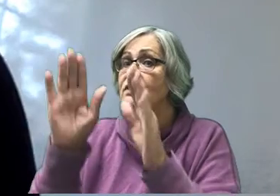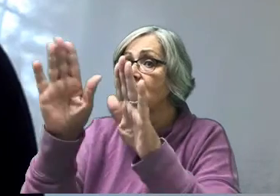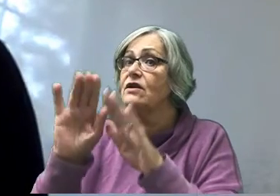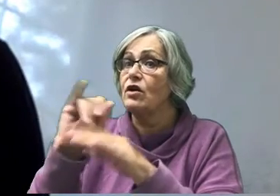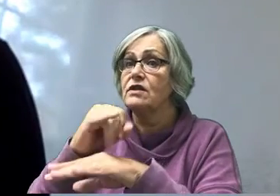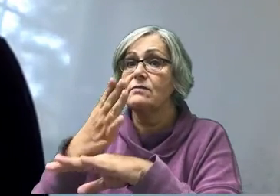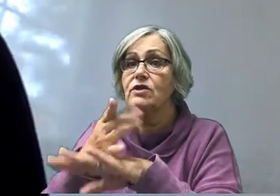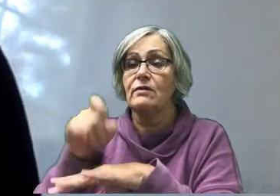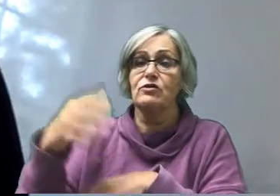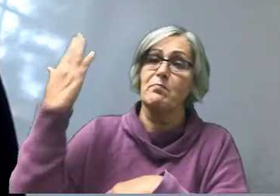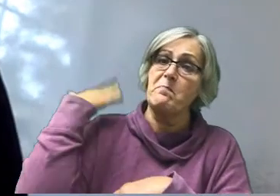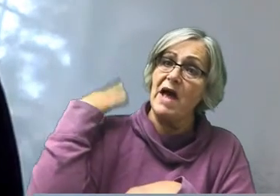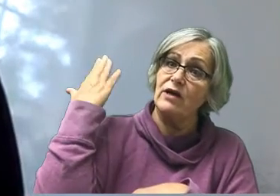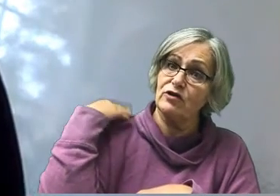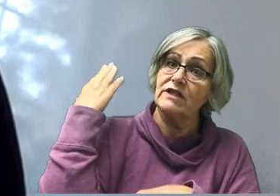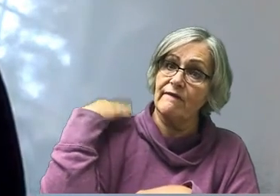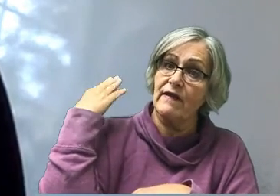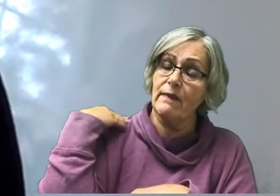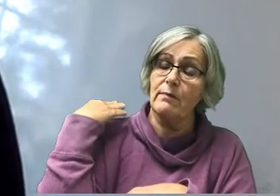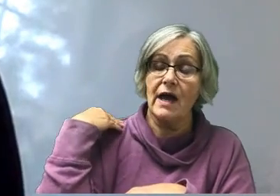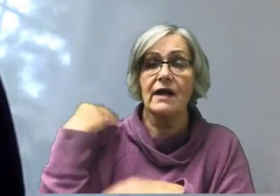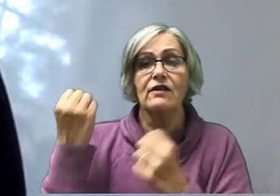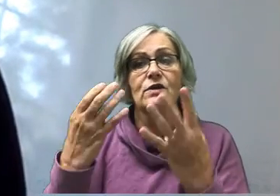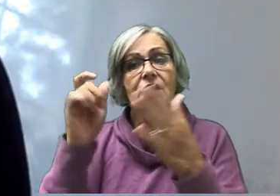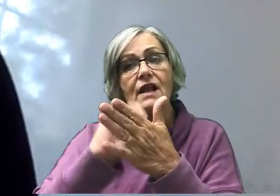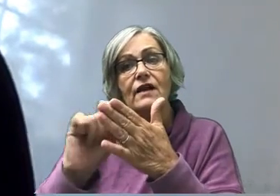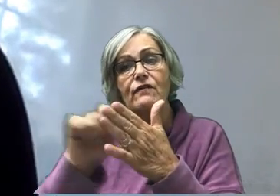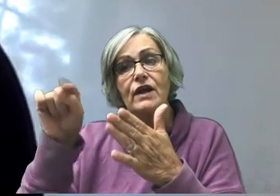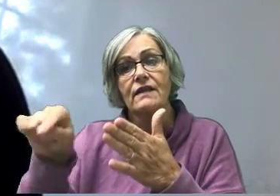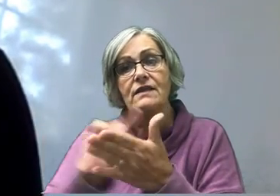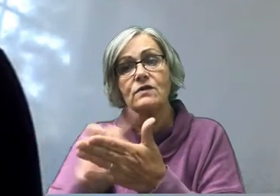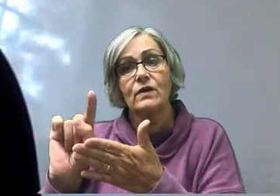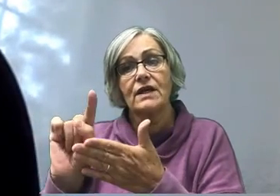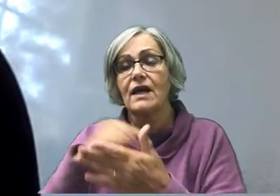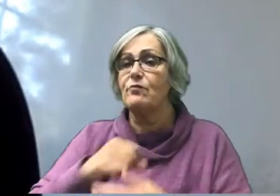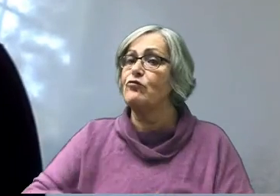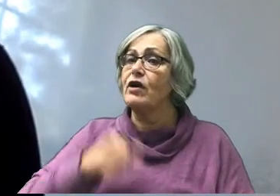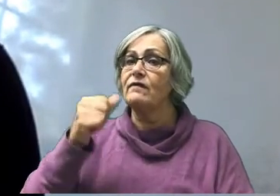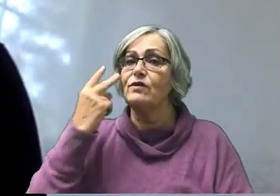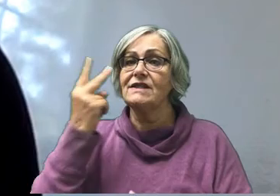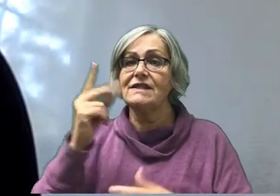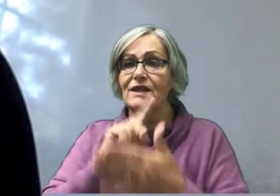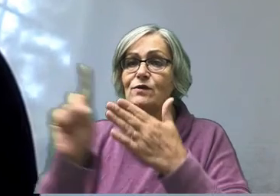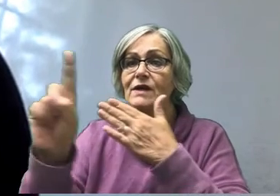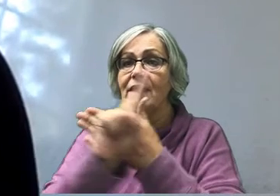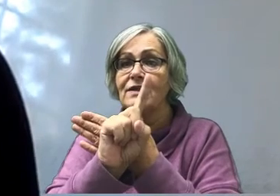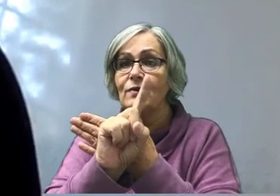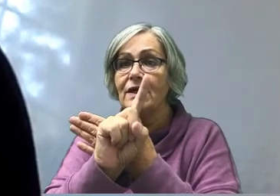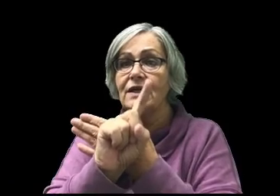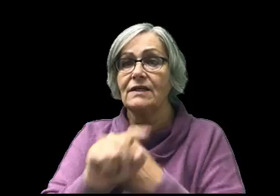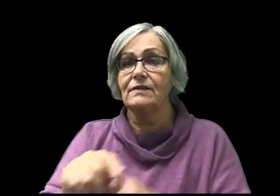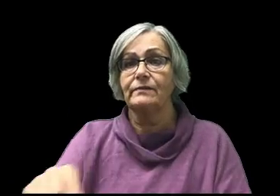did such a good job. You should certainly give yourself a pat on the back. There was lots of writing this week, so I'm proud of you, and we'll see you next week.